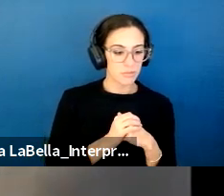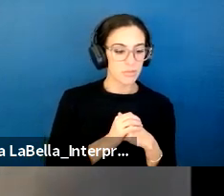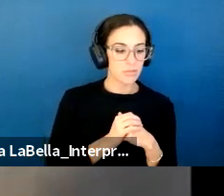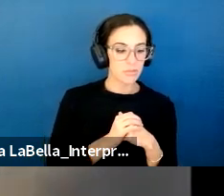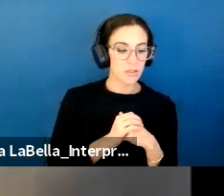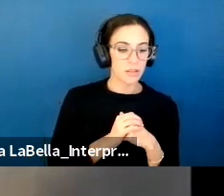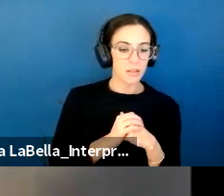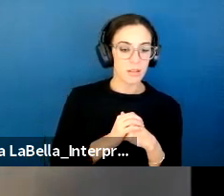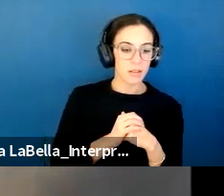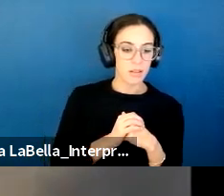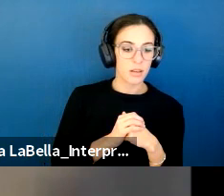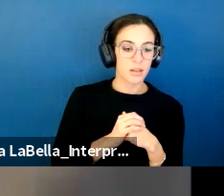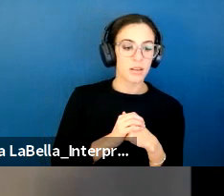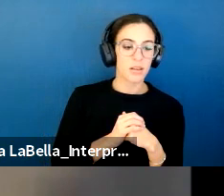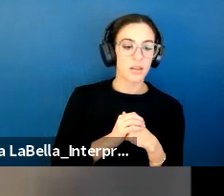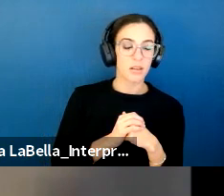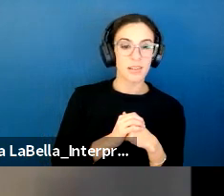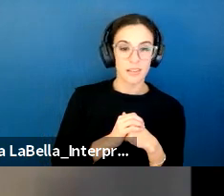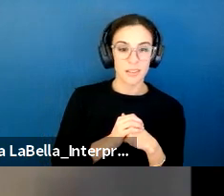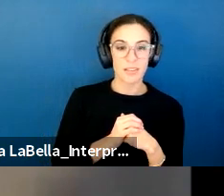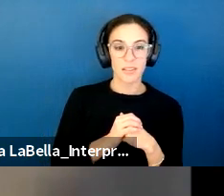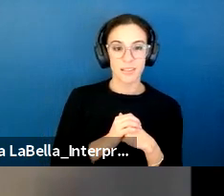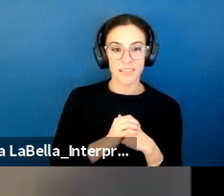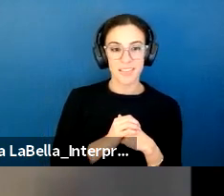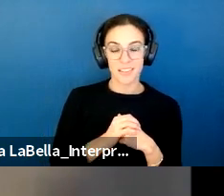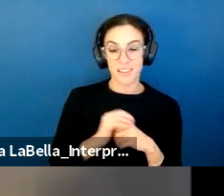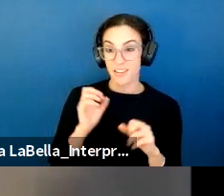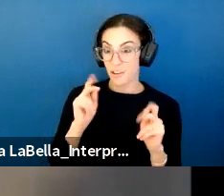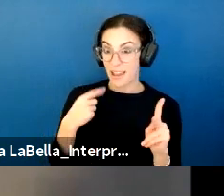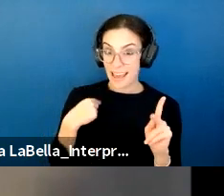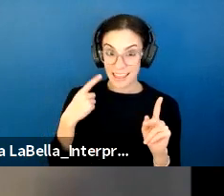All right. I think I'm unmuted at this point.